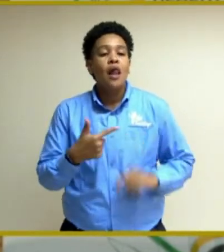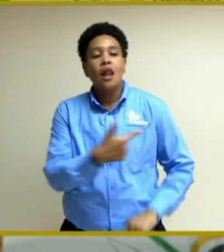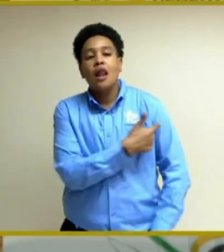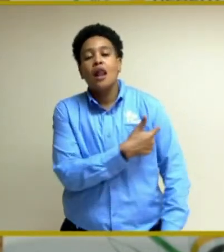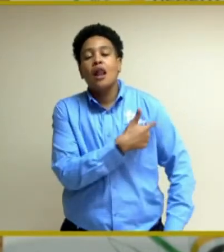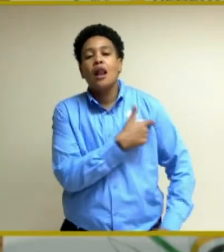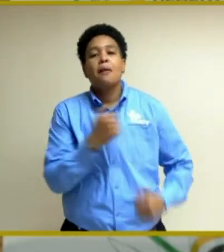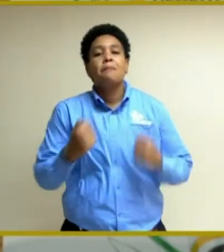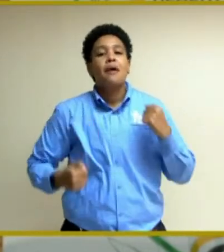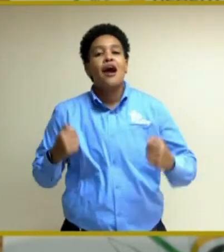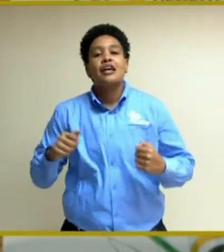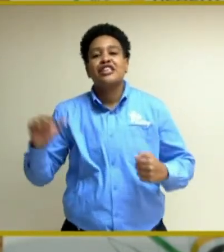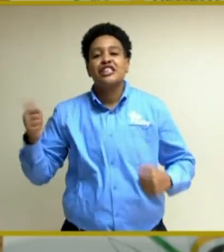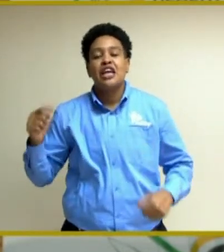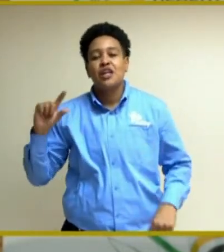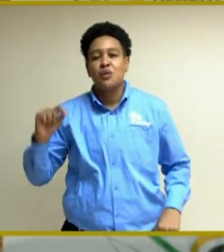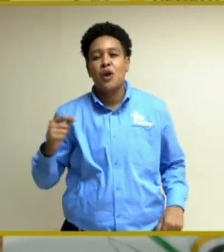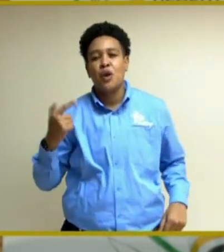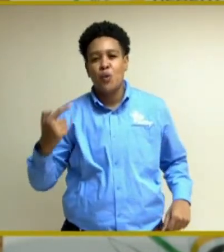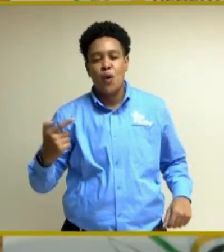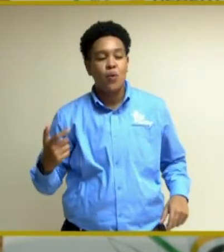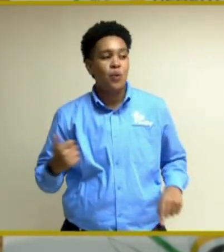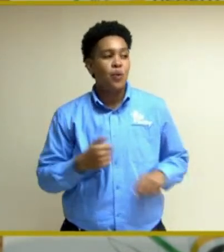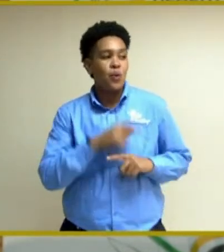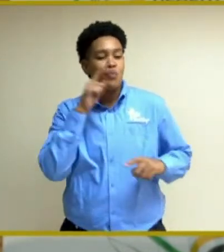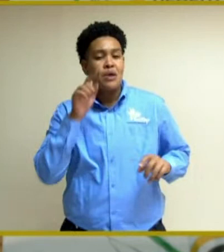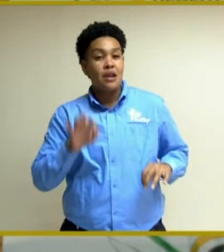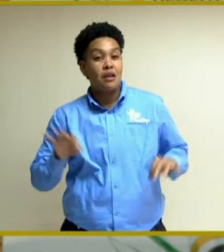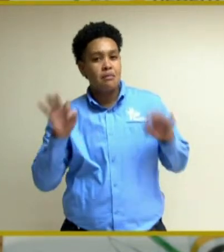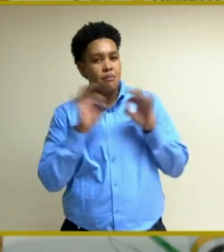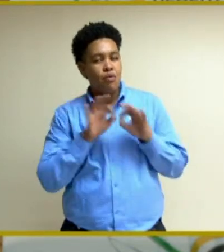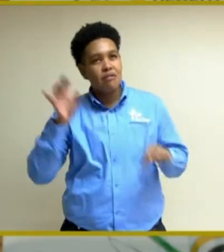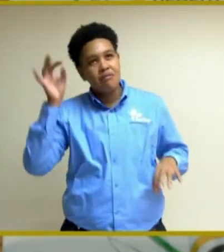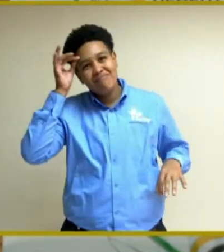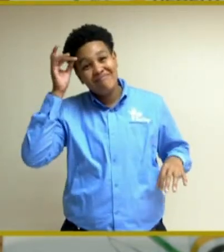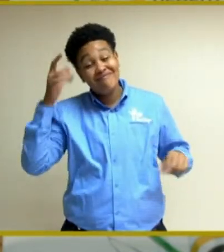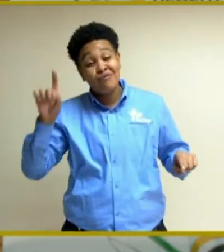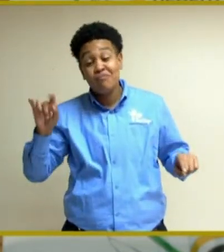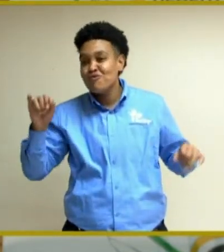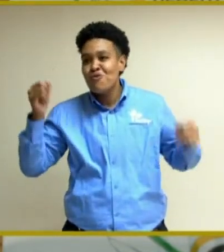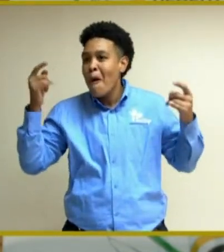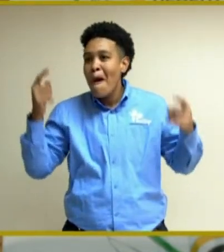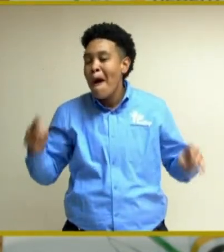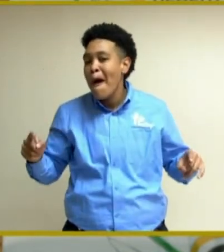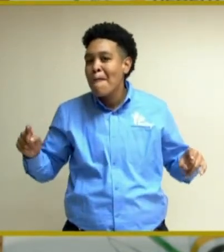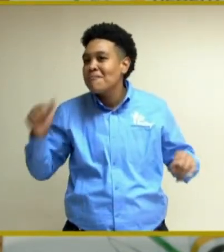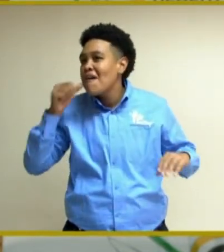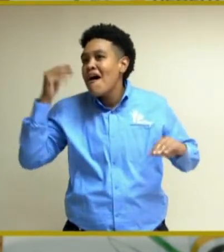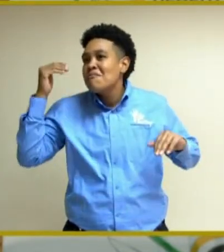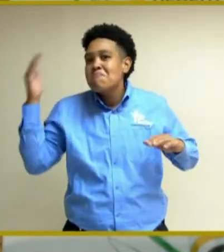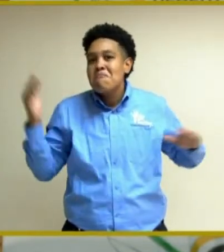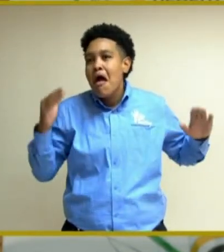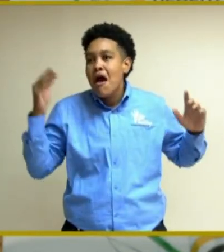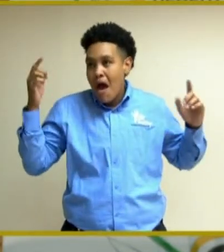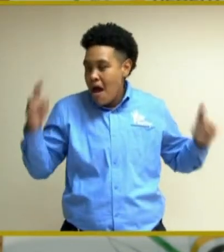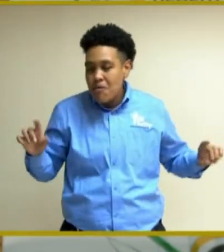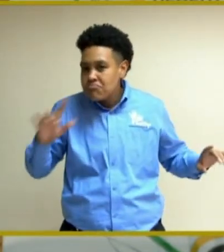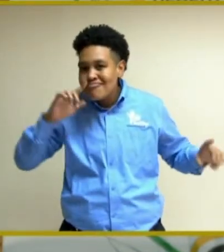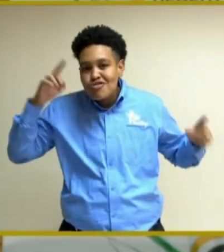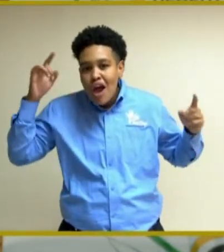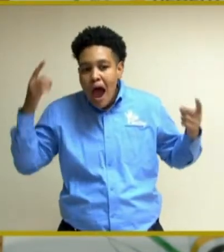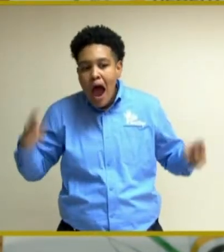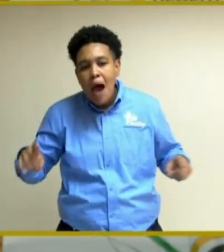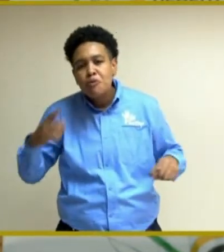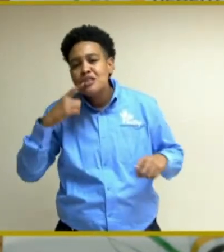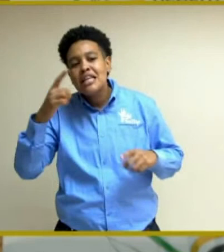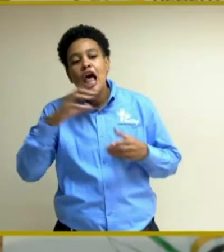real significant occurrence, and coincidentally so, but nevertheless tells a story.